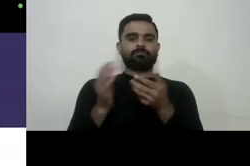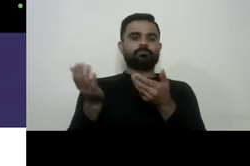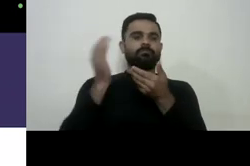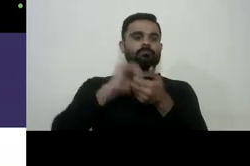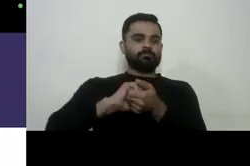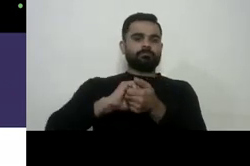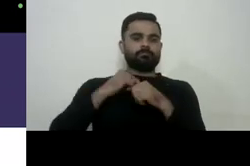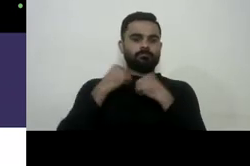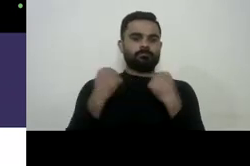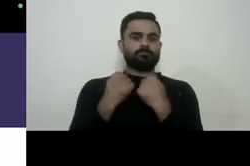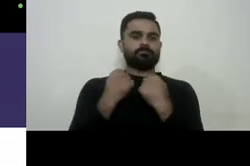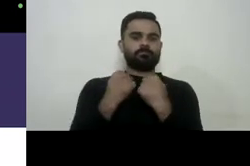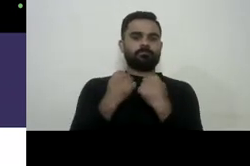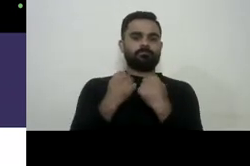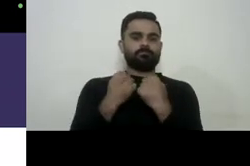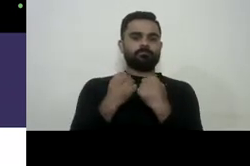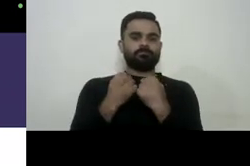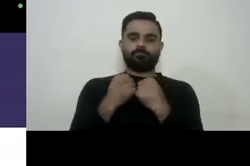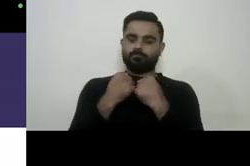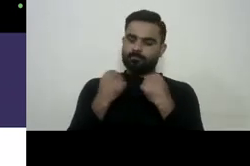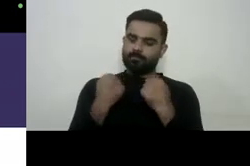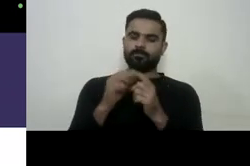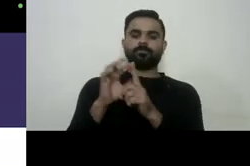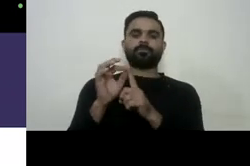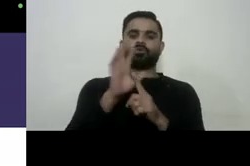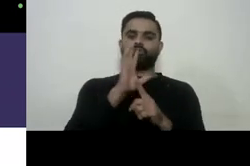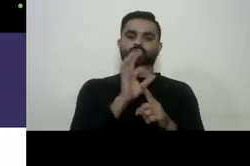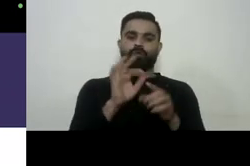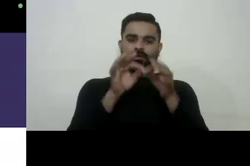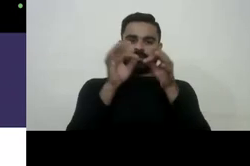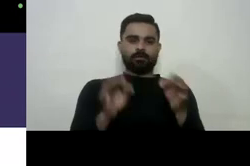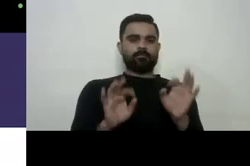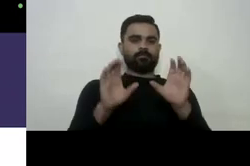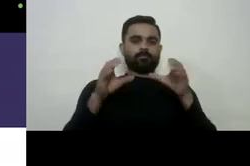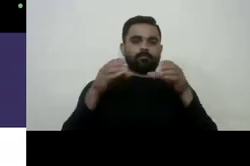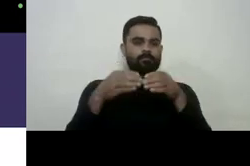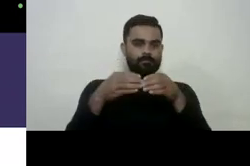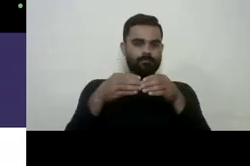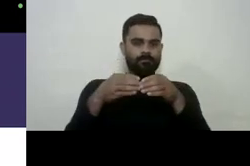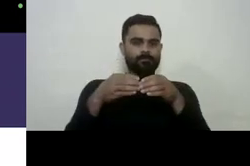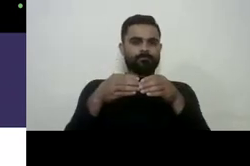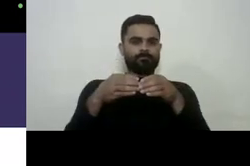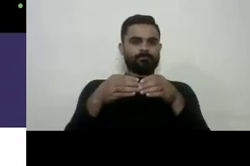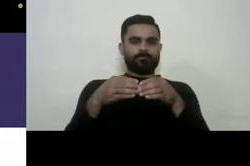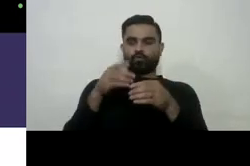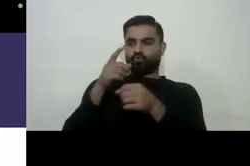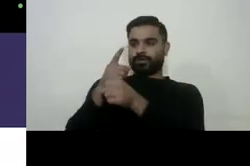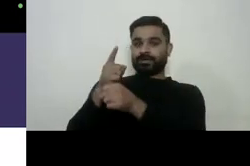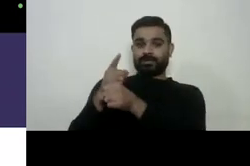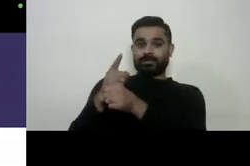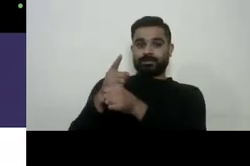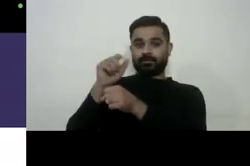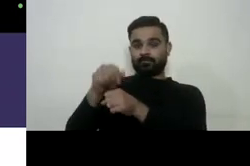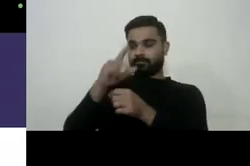collaborative effort. And of course, when forming the groups, the teacher will have